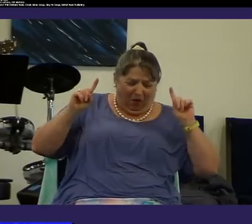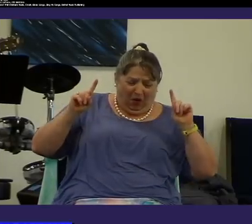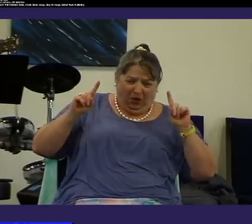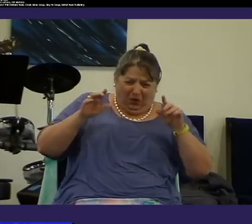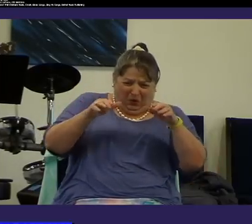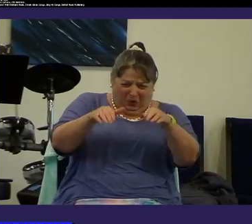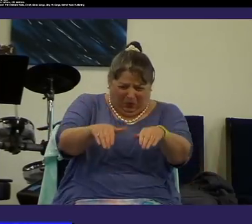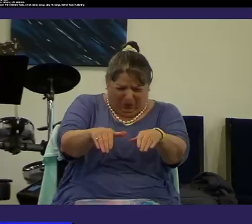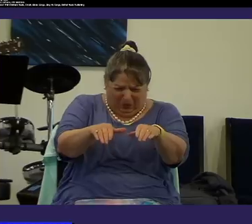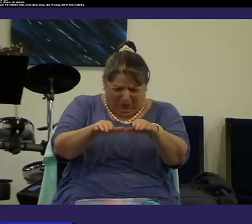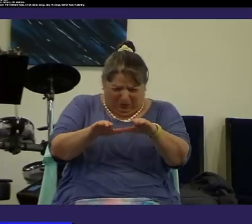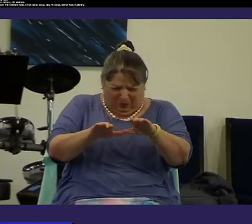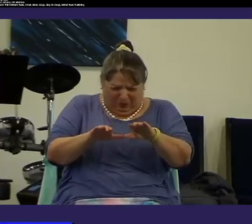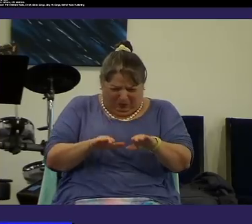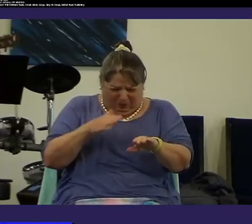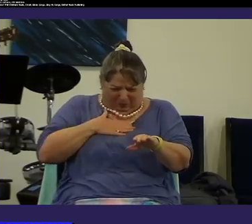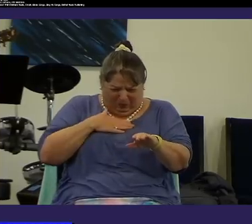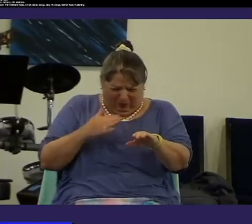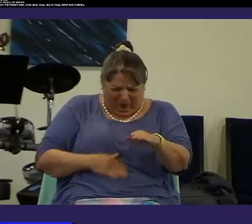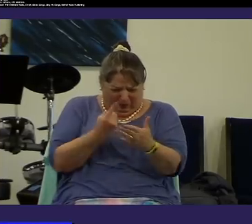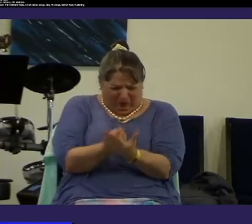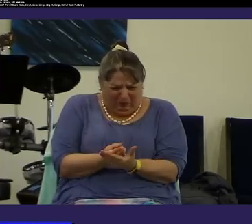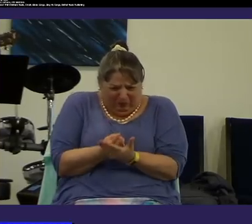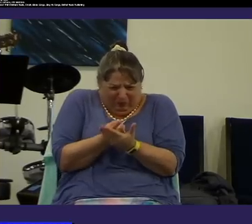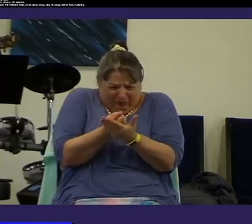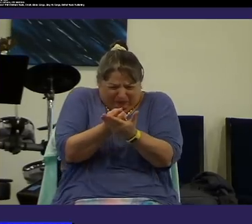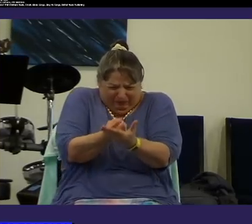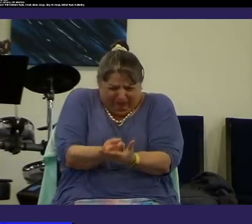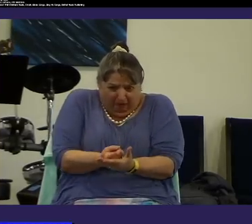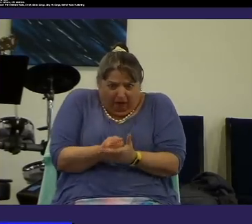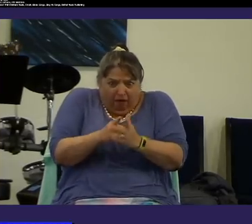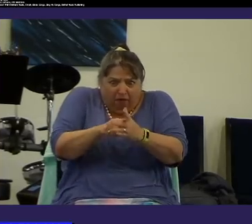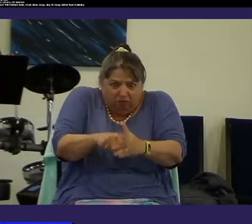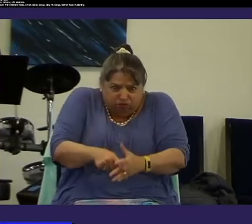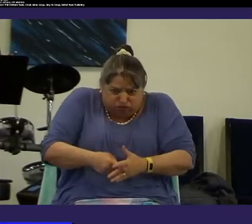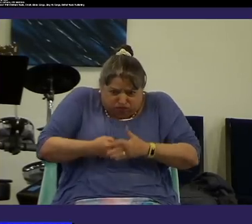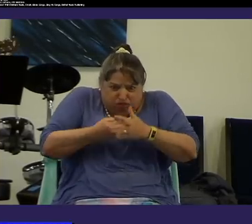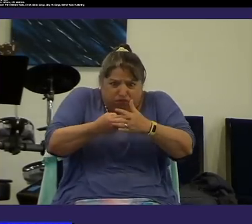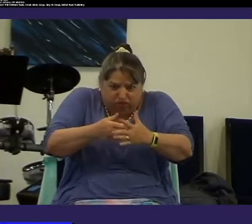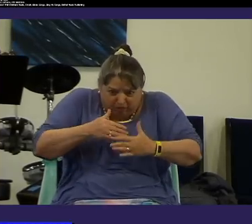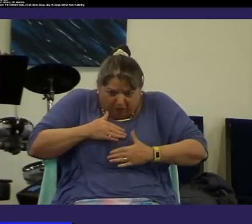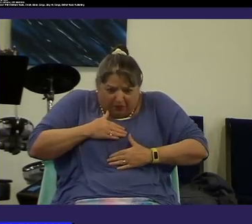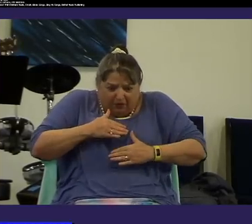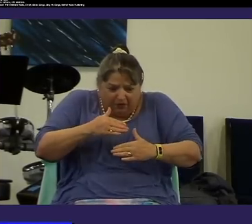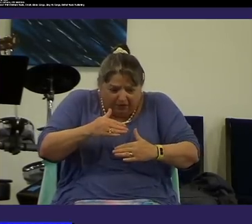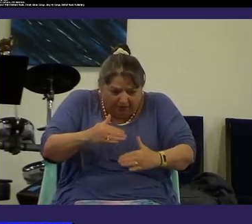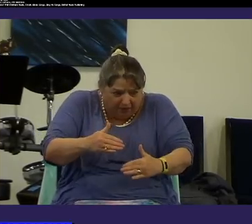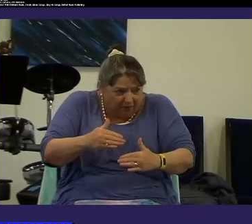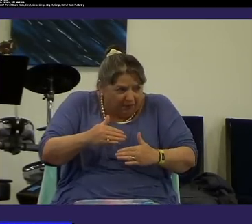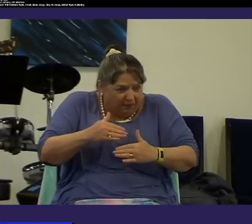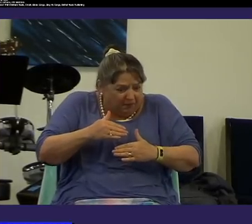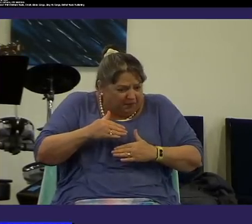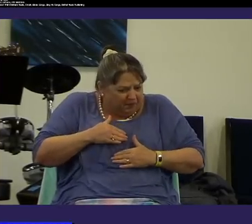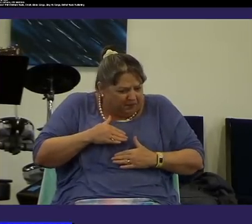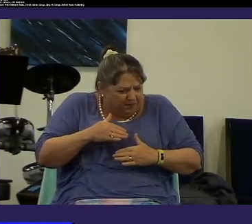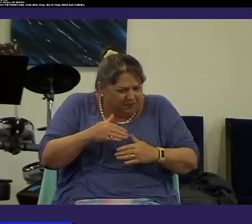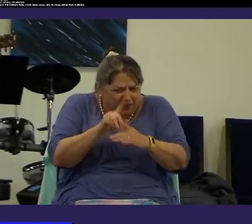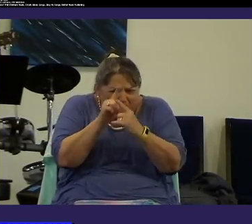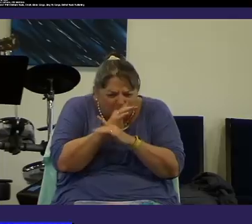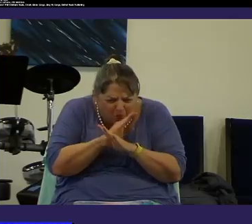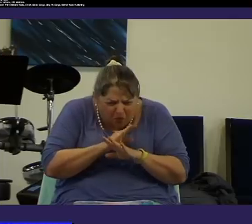promise. Your buried body began to